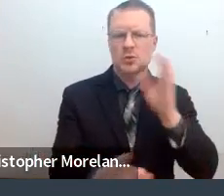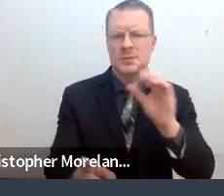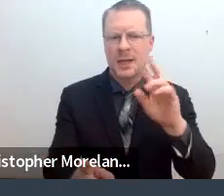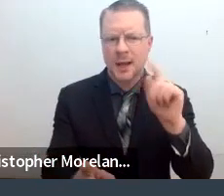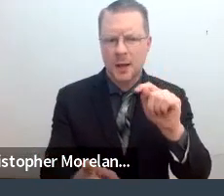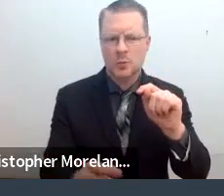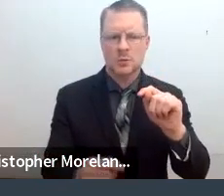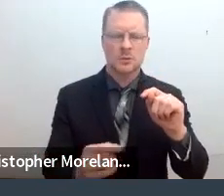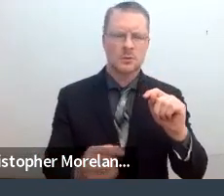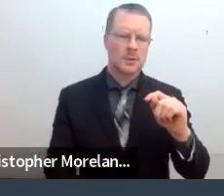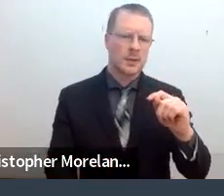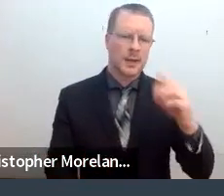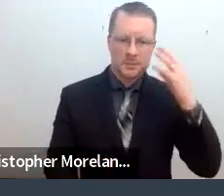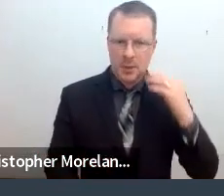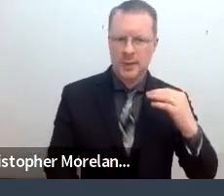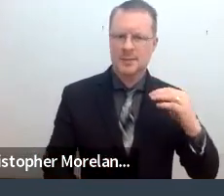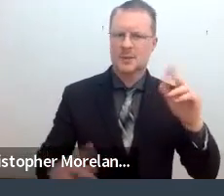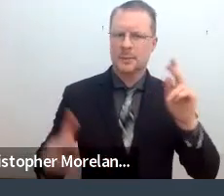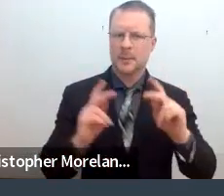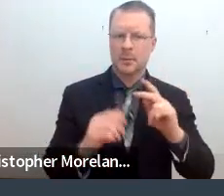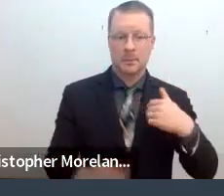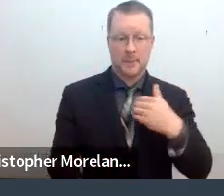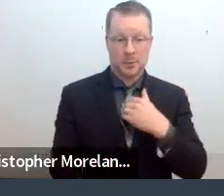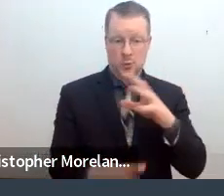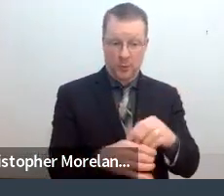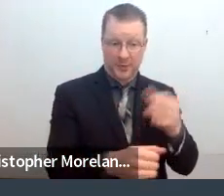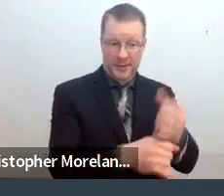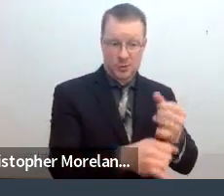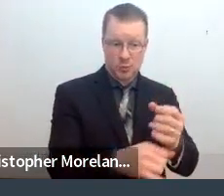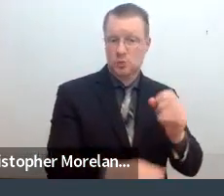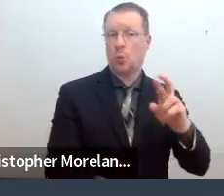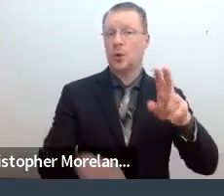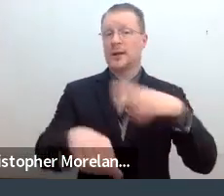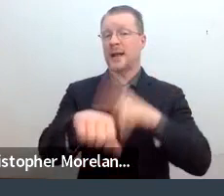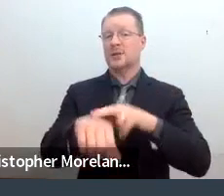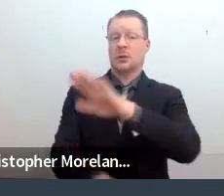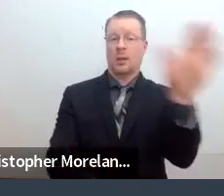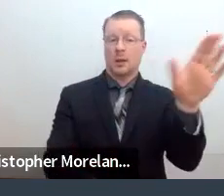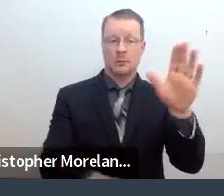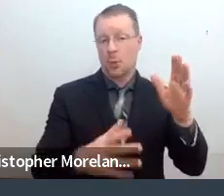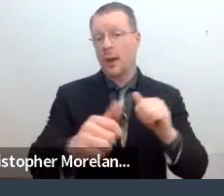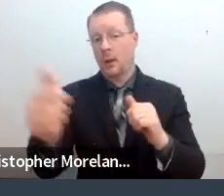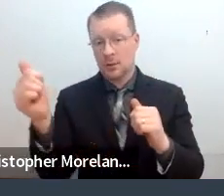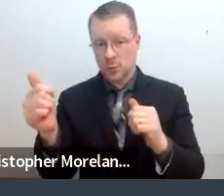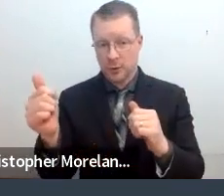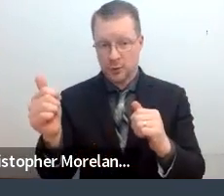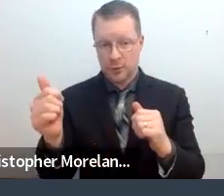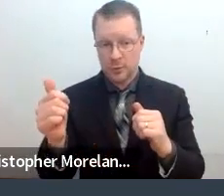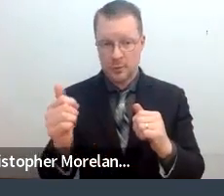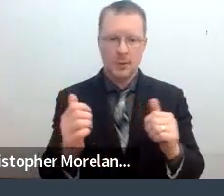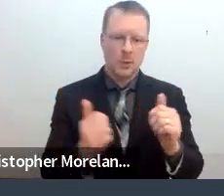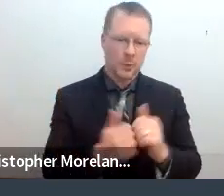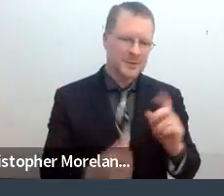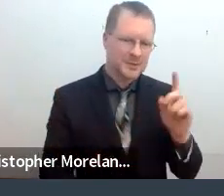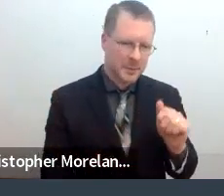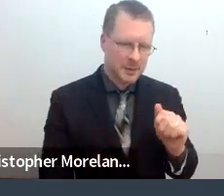within larger institutions to seek out the experiences of people with disabilities within that